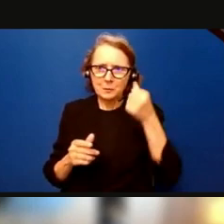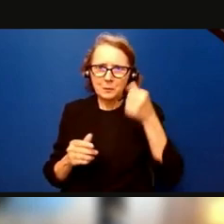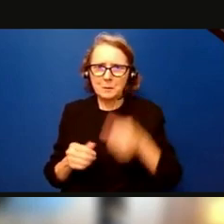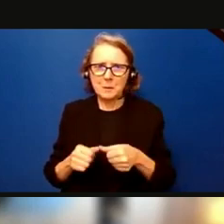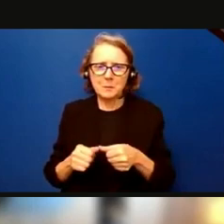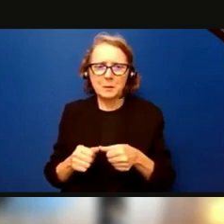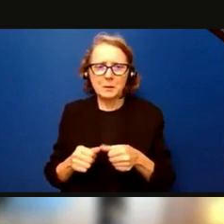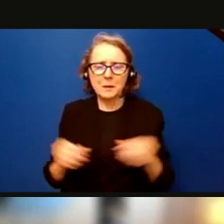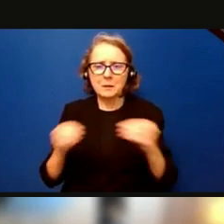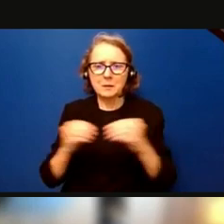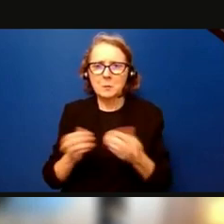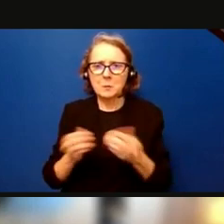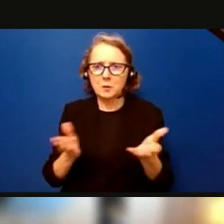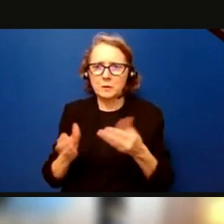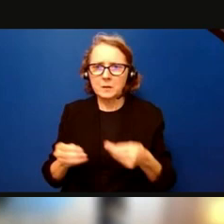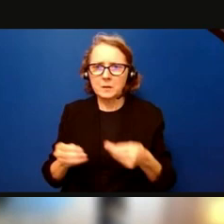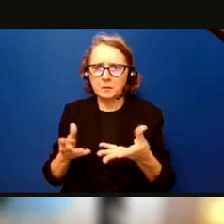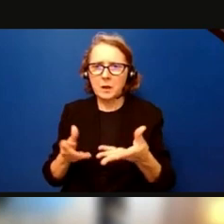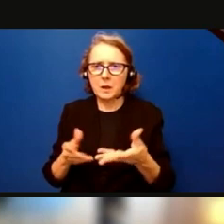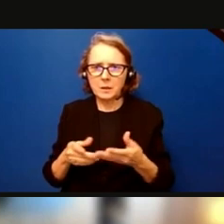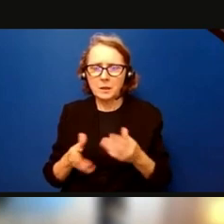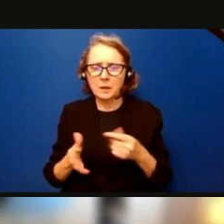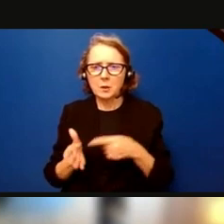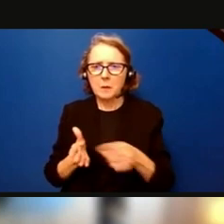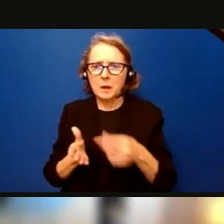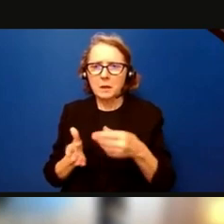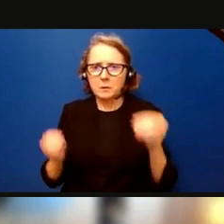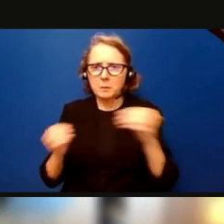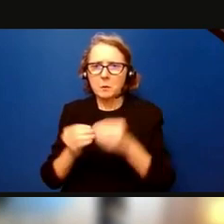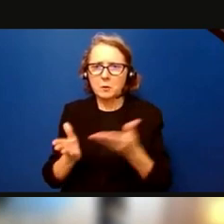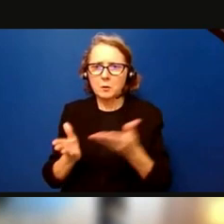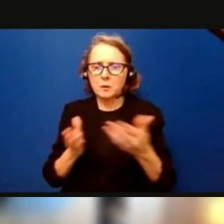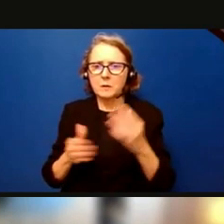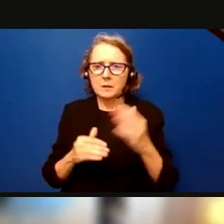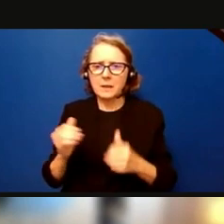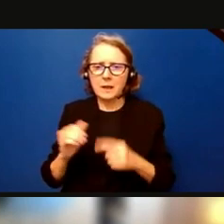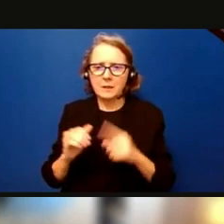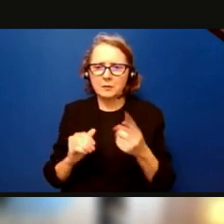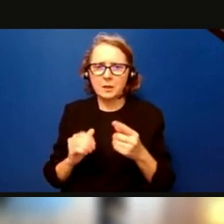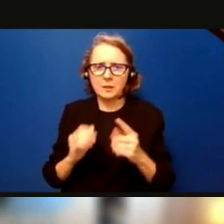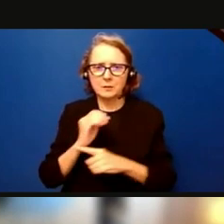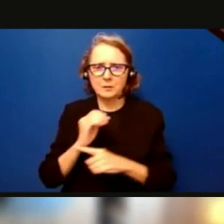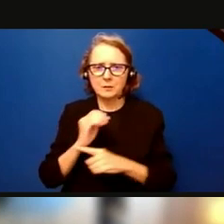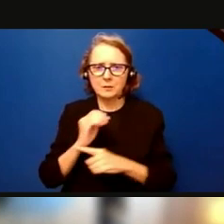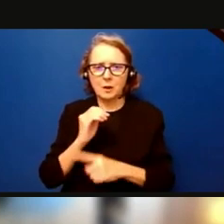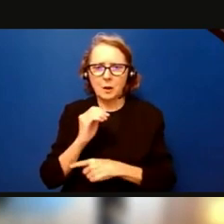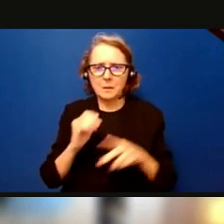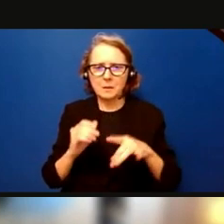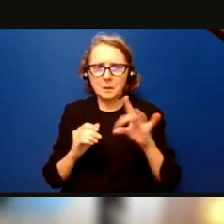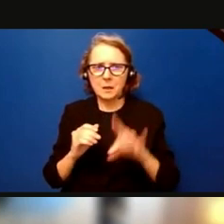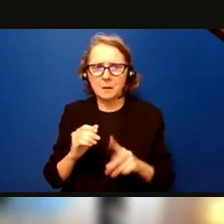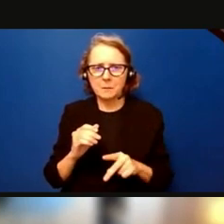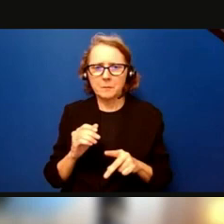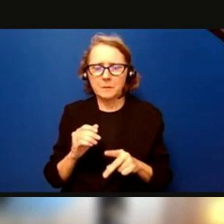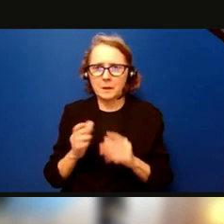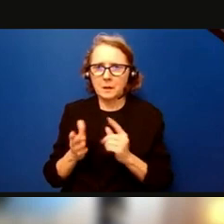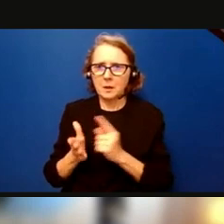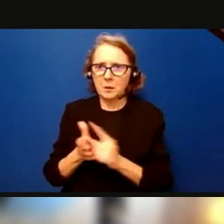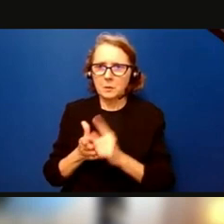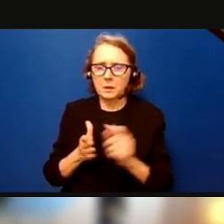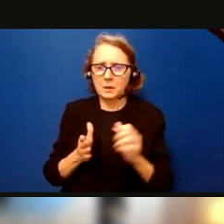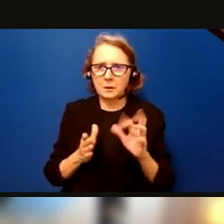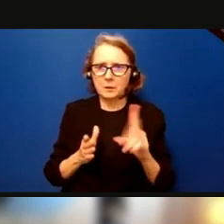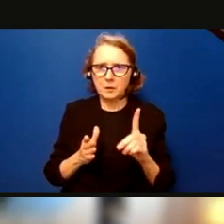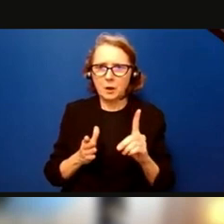more services provided, and you're paying for more service than just garbage pickup. You're also getting weekly yard debris pickup,